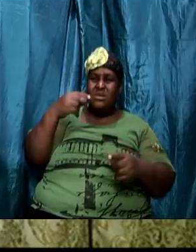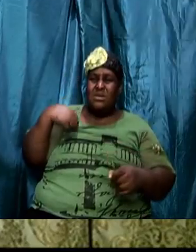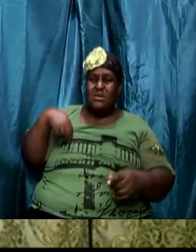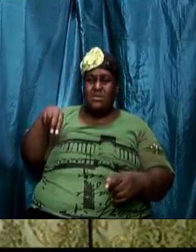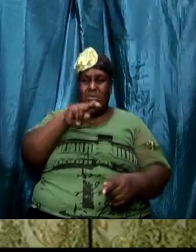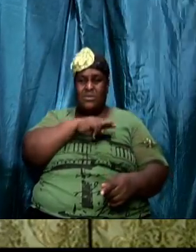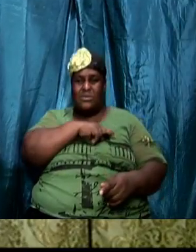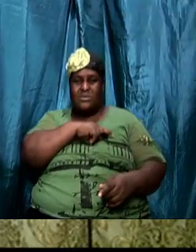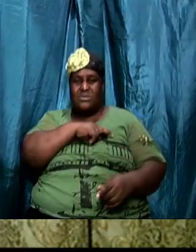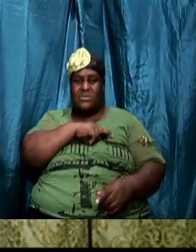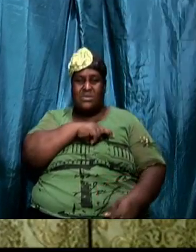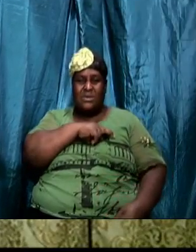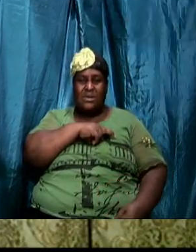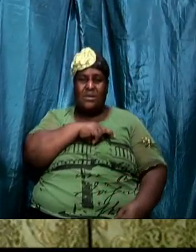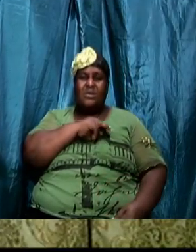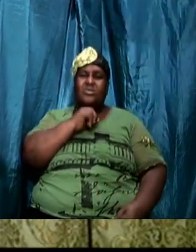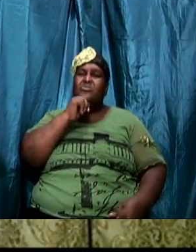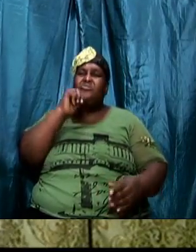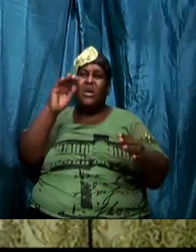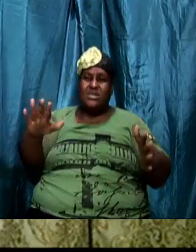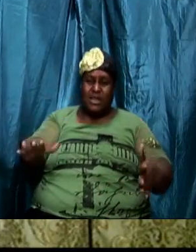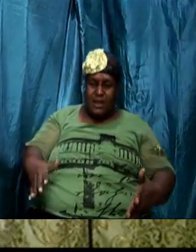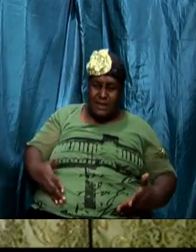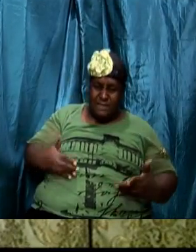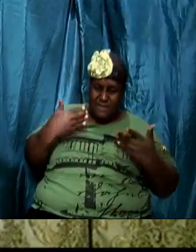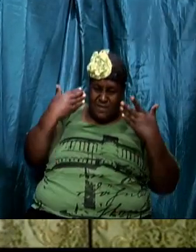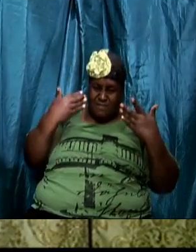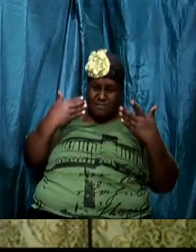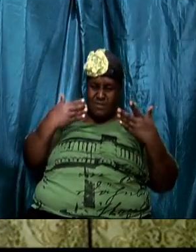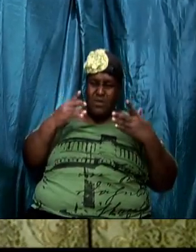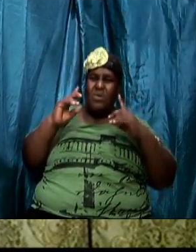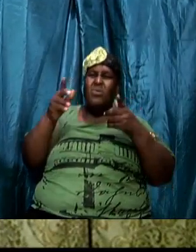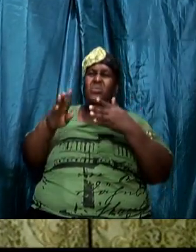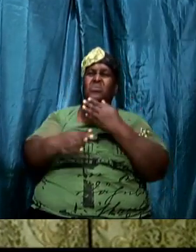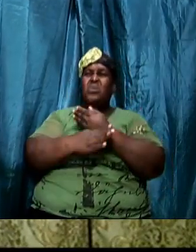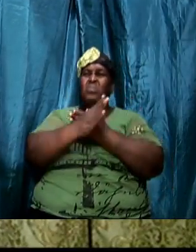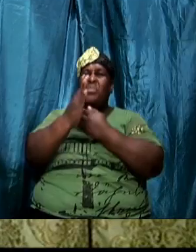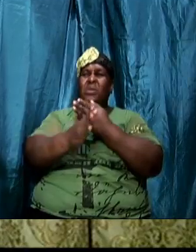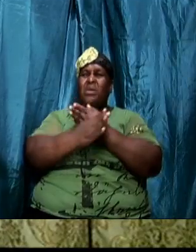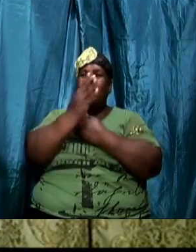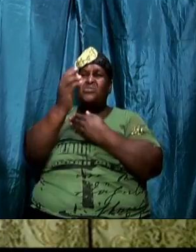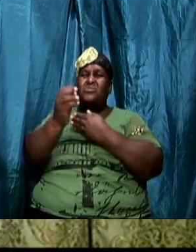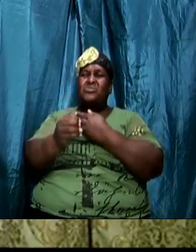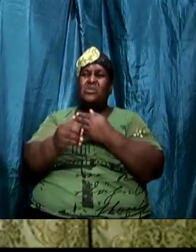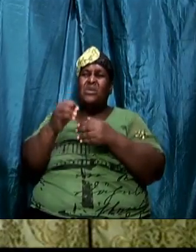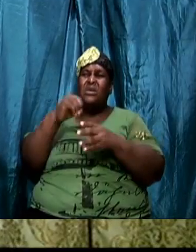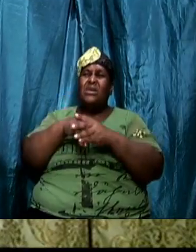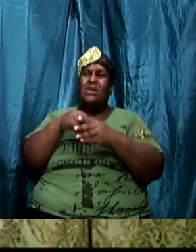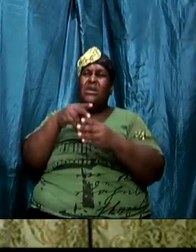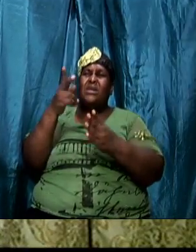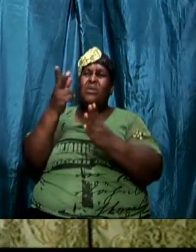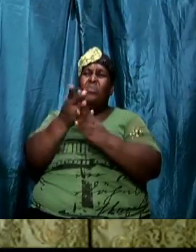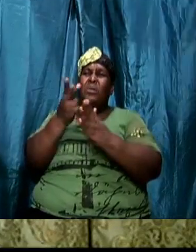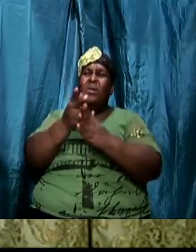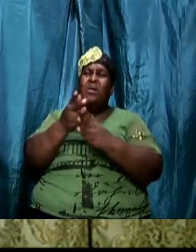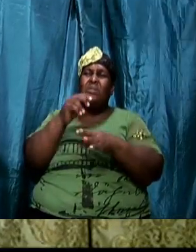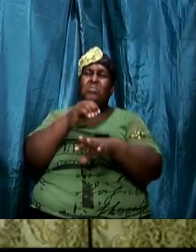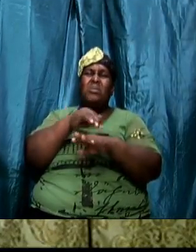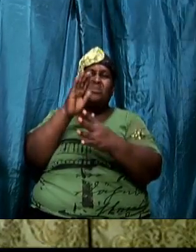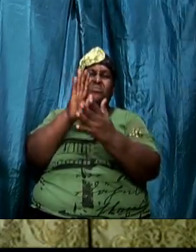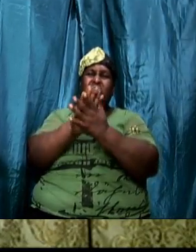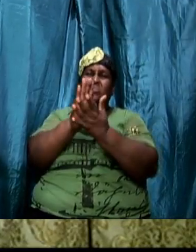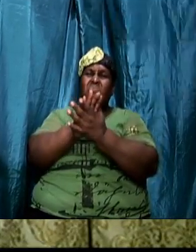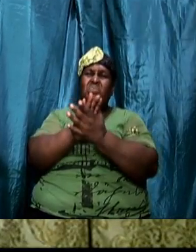display on the beach, in the park, at school,